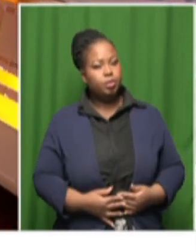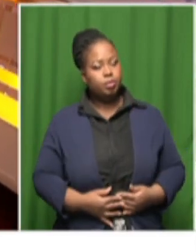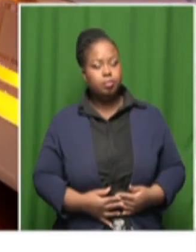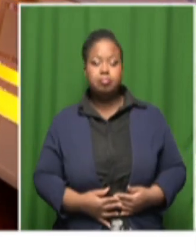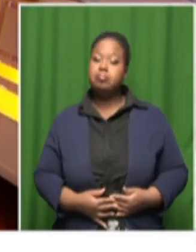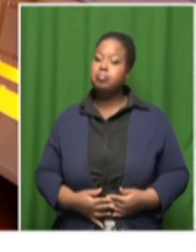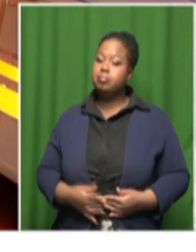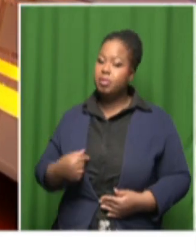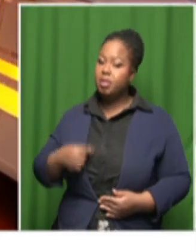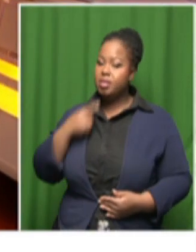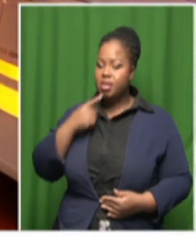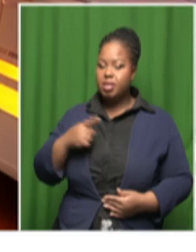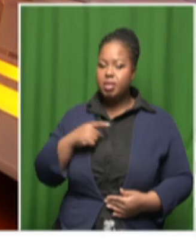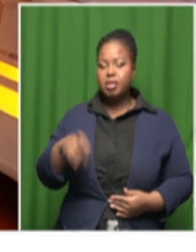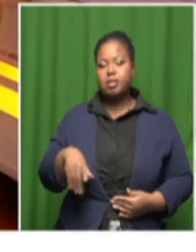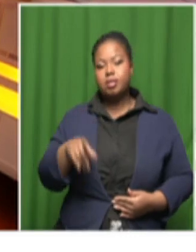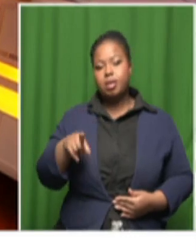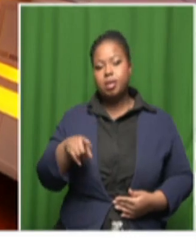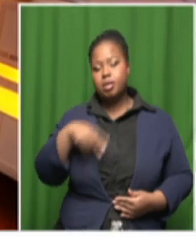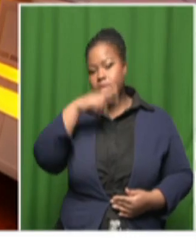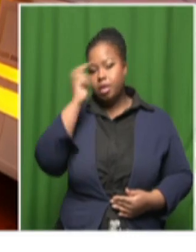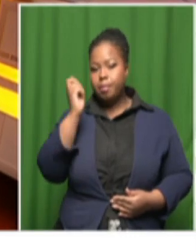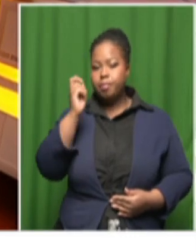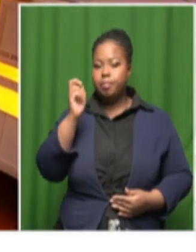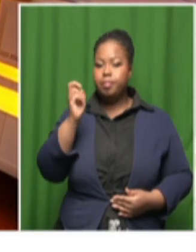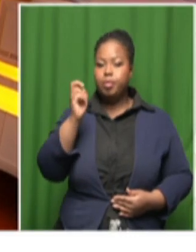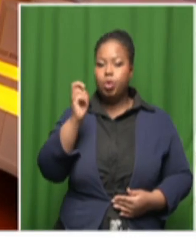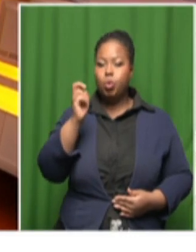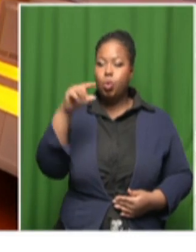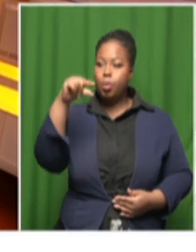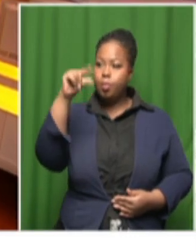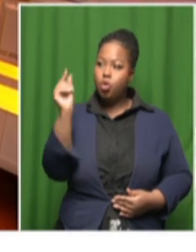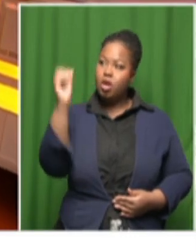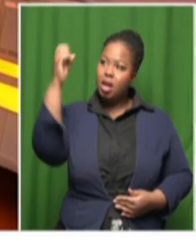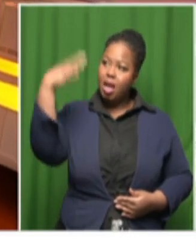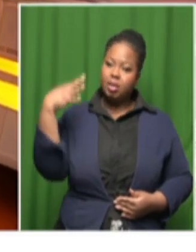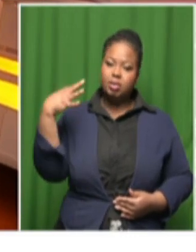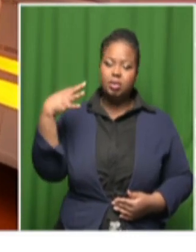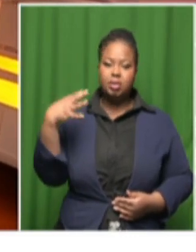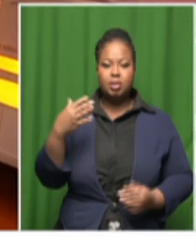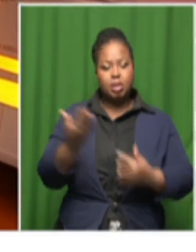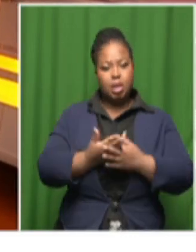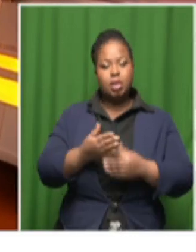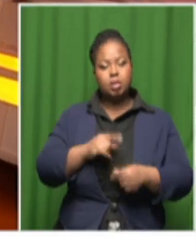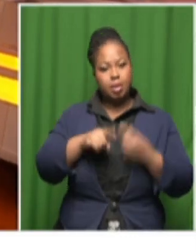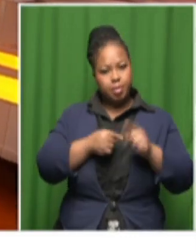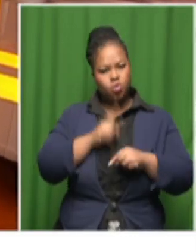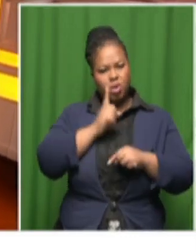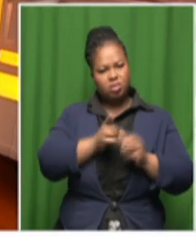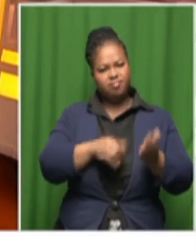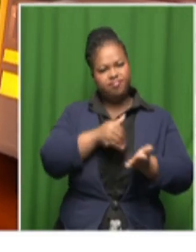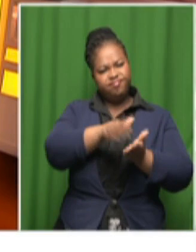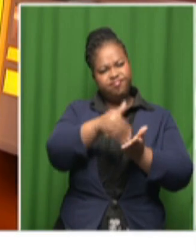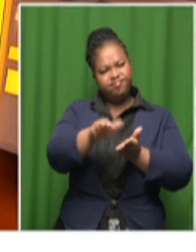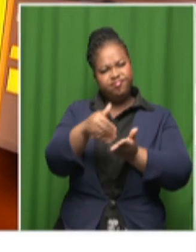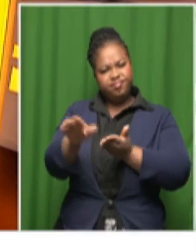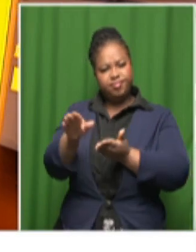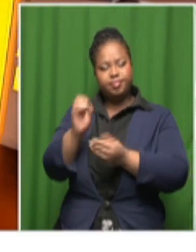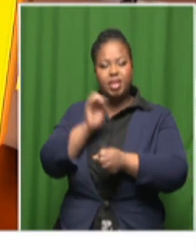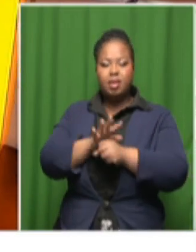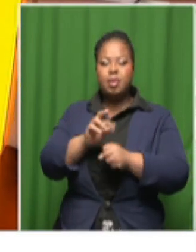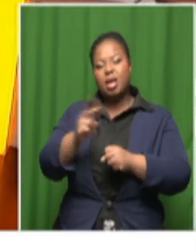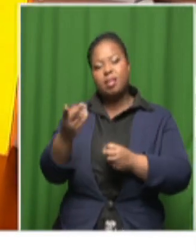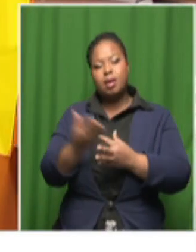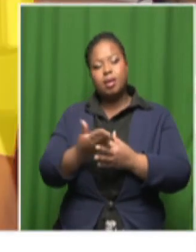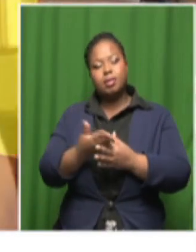So I've mentioned the Blue Moonlight case, which really established a lot of the struggles, particularly over eviction and housing. There are other major cases,